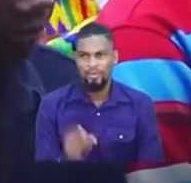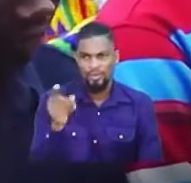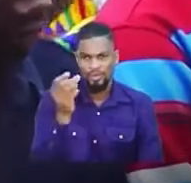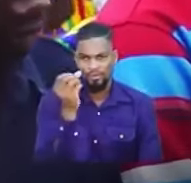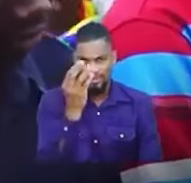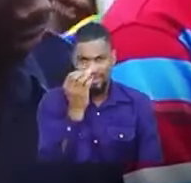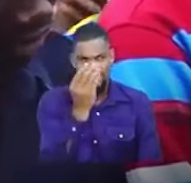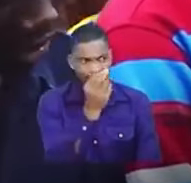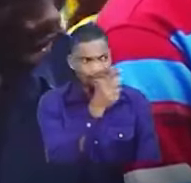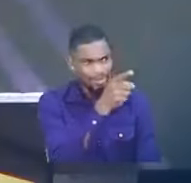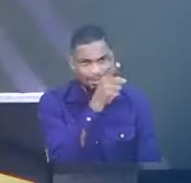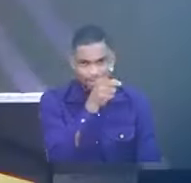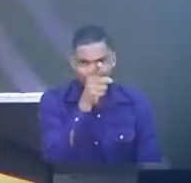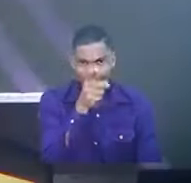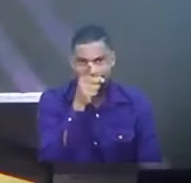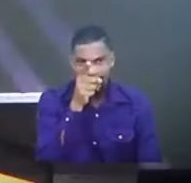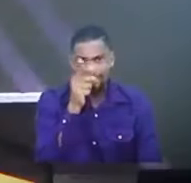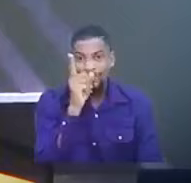us.